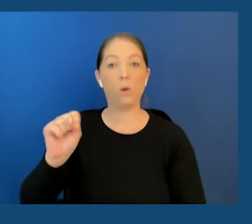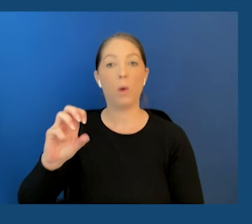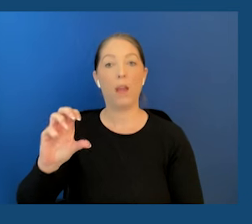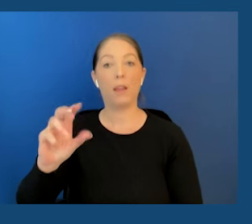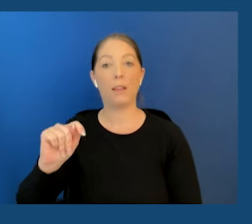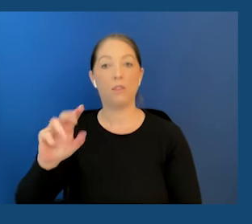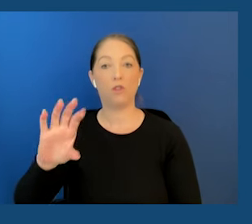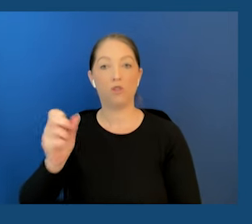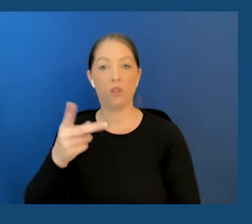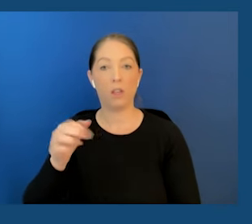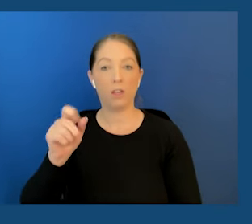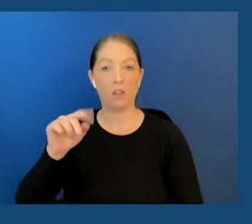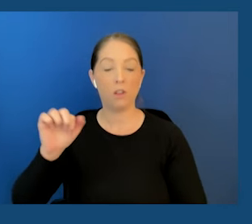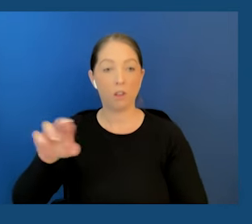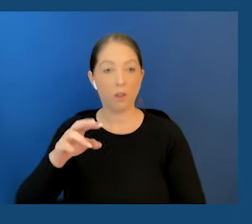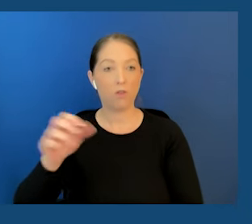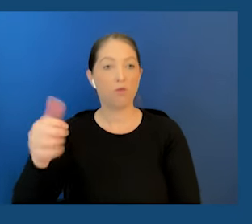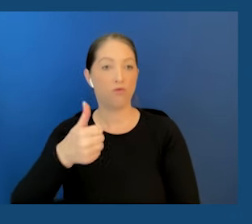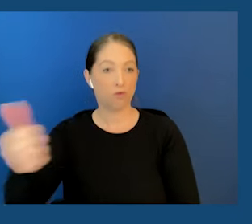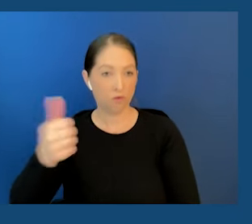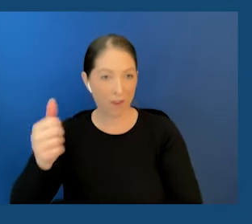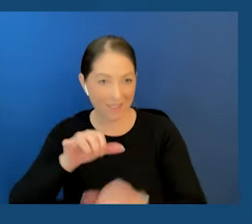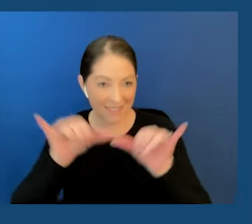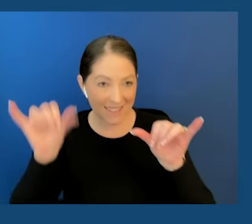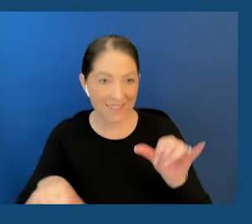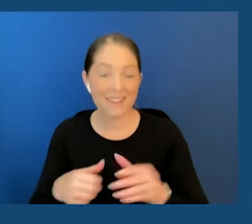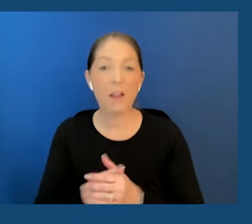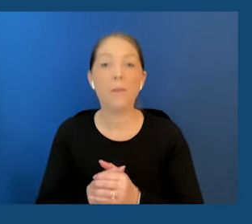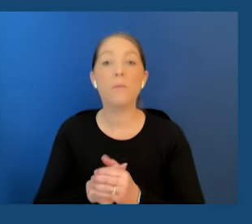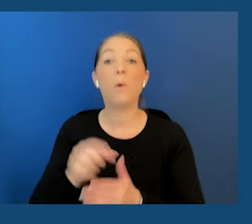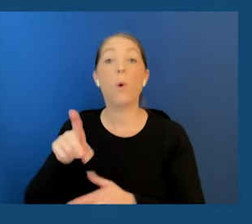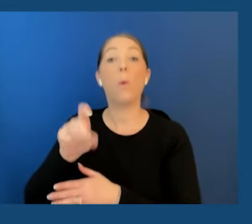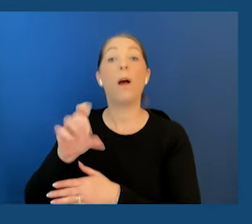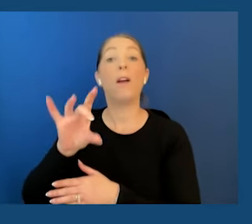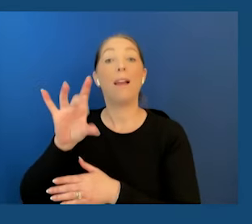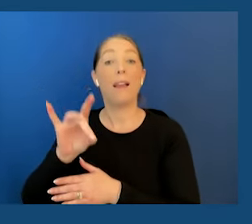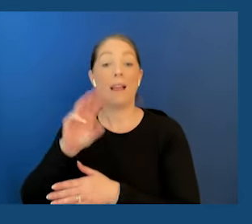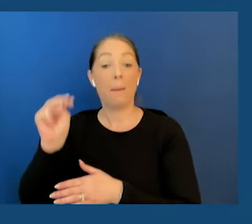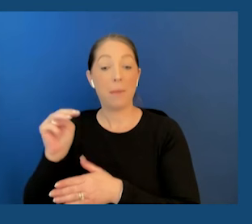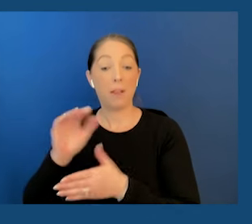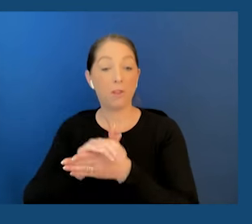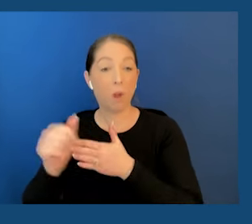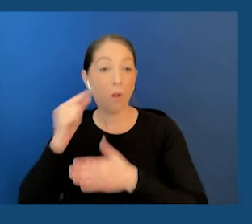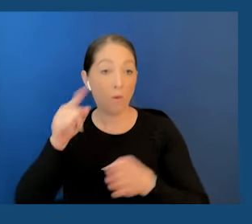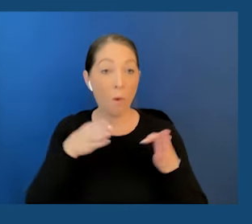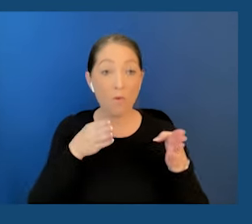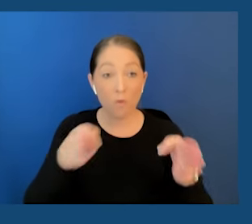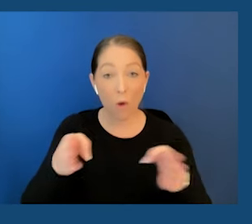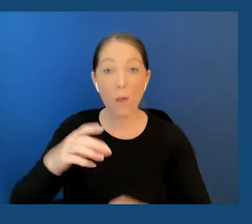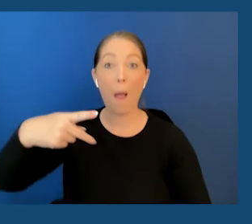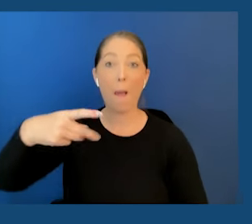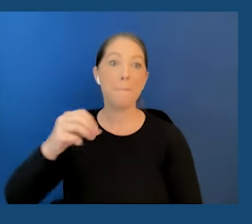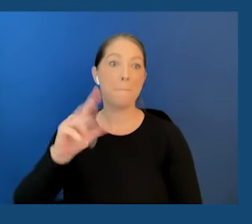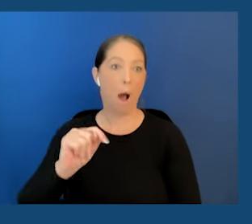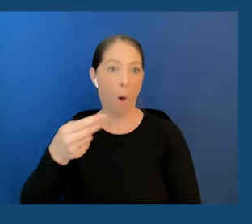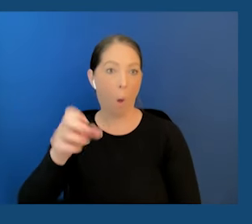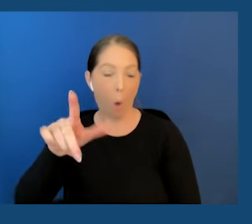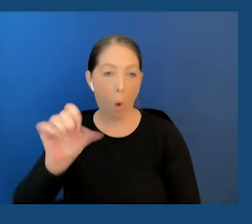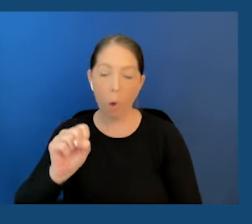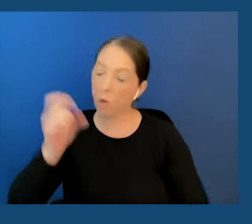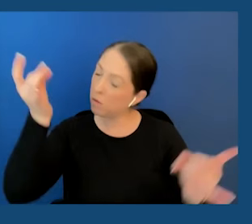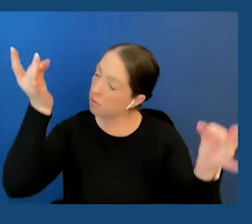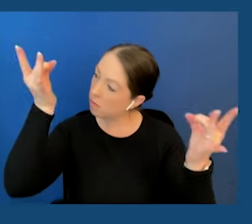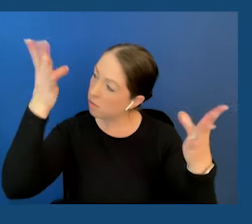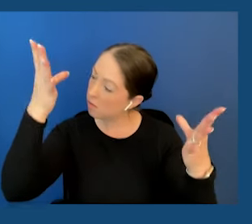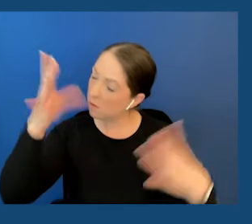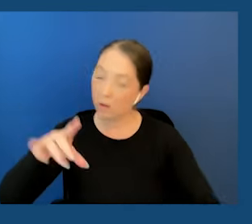increase from last year. There you go. Also committing $108 million for roads. Potholes. I hate potholes. I travel more than